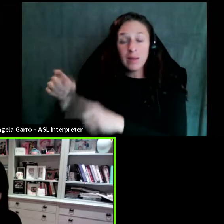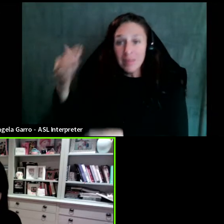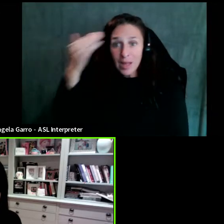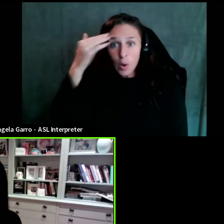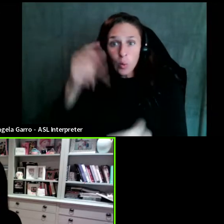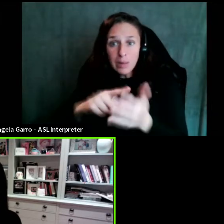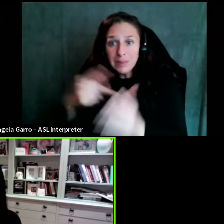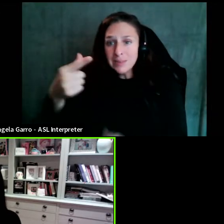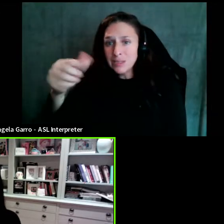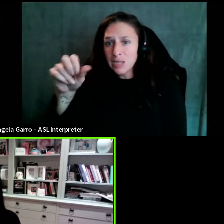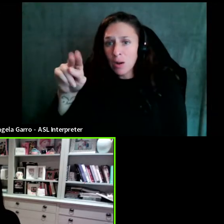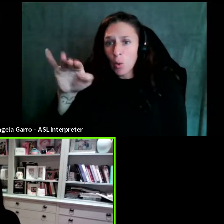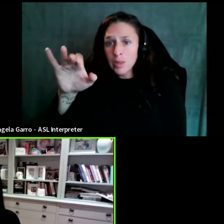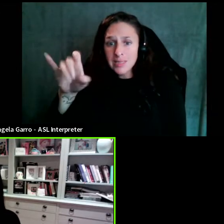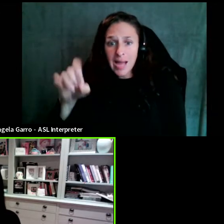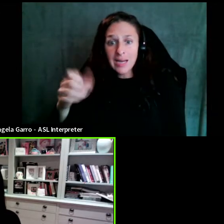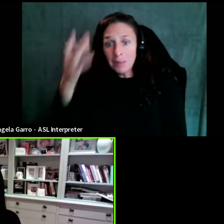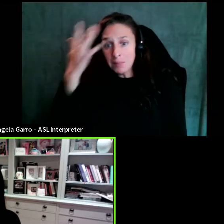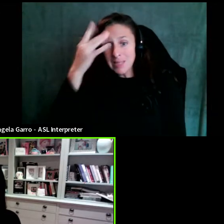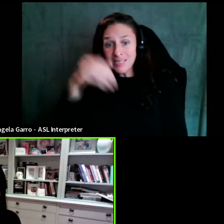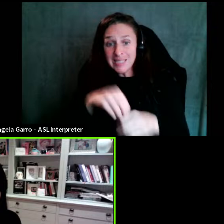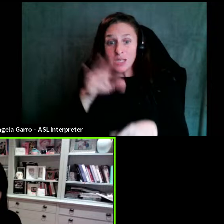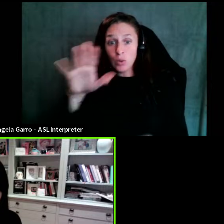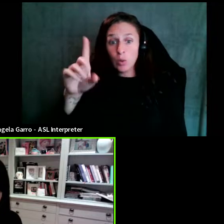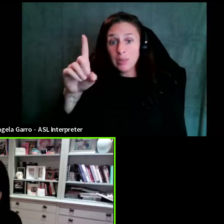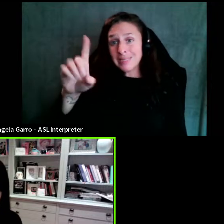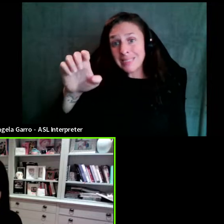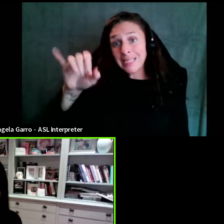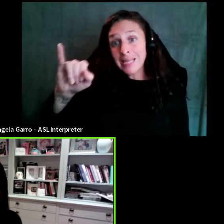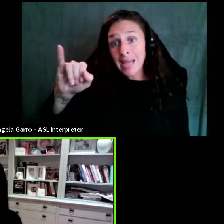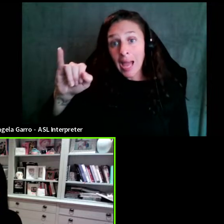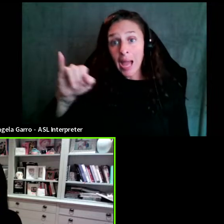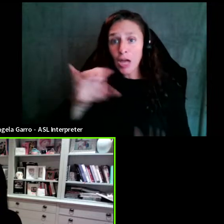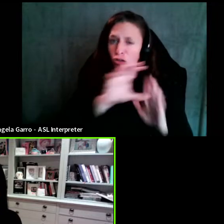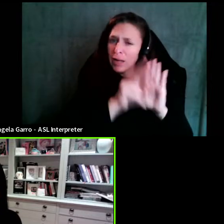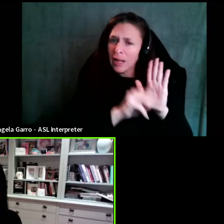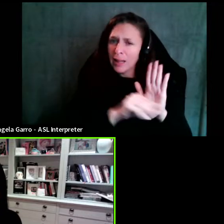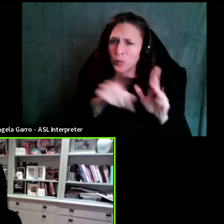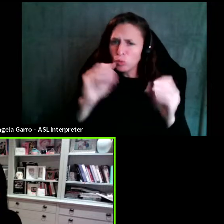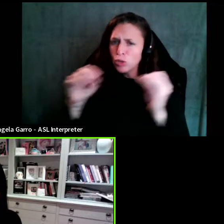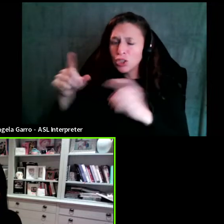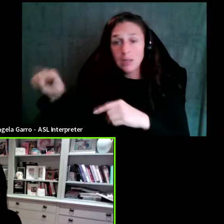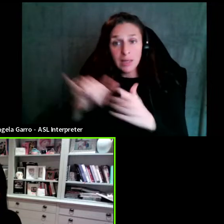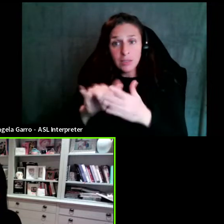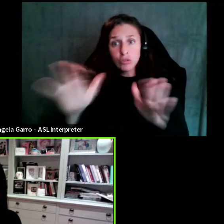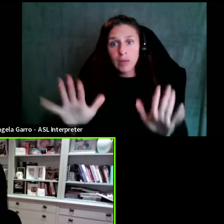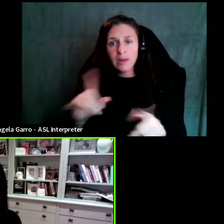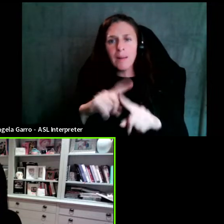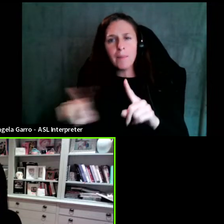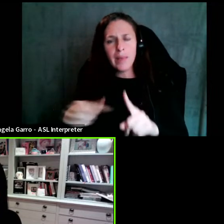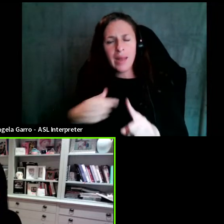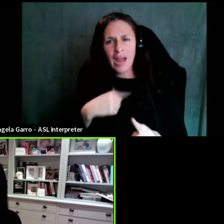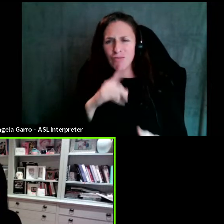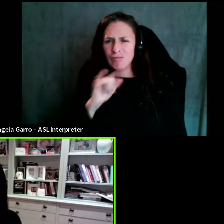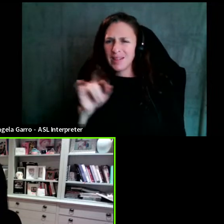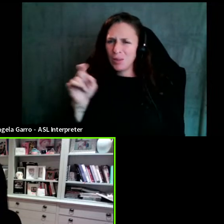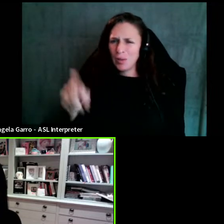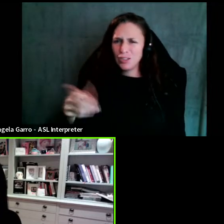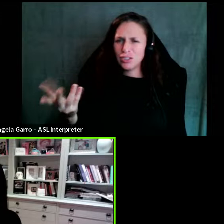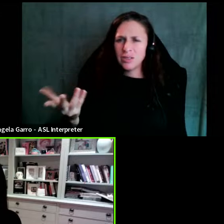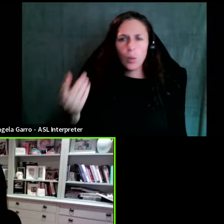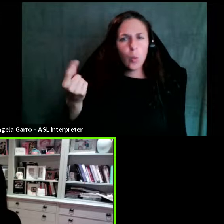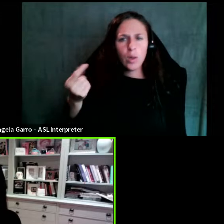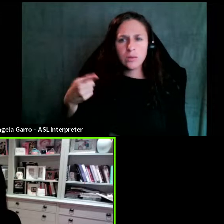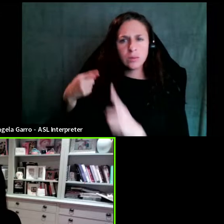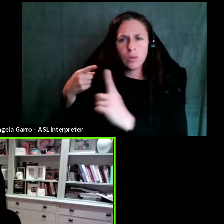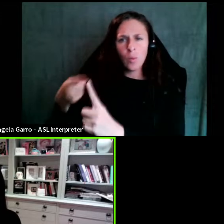means because in your DEI curriculum, you have taught them, which is great. I really question, though, what is the goal of